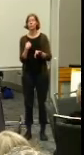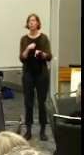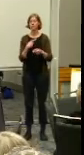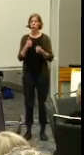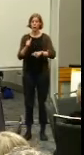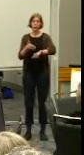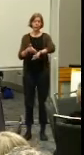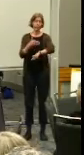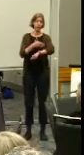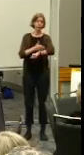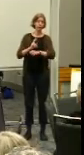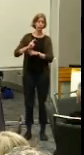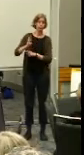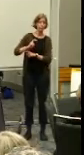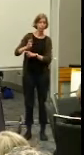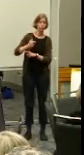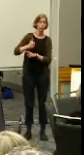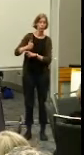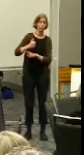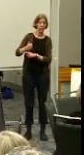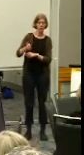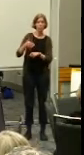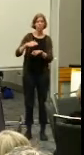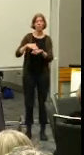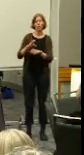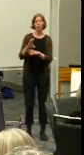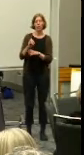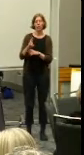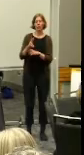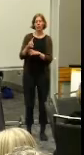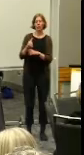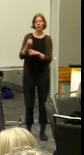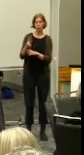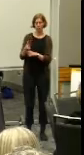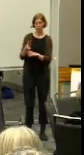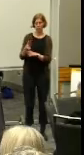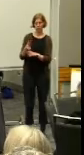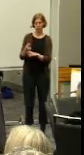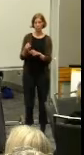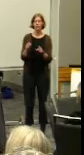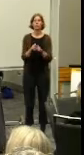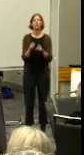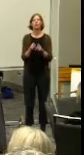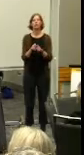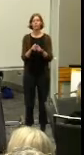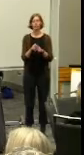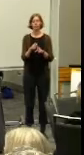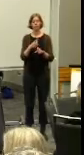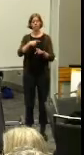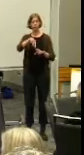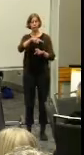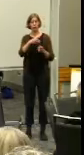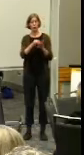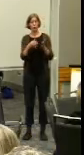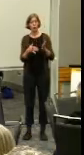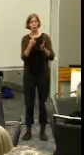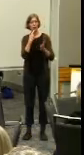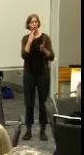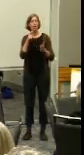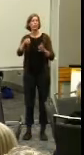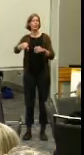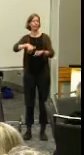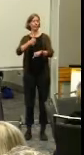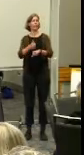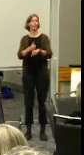same time being able to actually deliver a lot of the priorities for the community. They felt the best way to do that was to create a non-profit, and so Falls